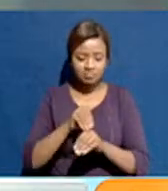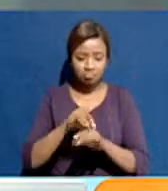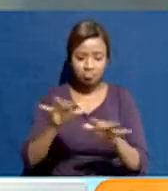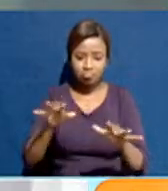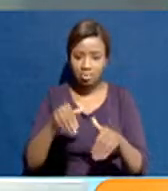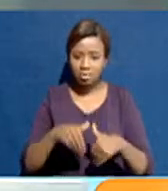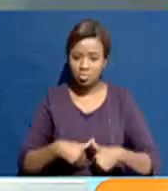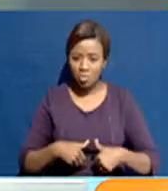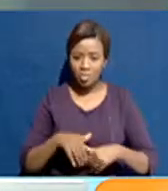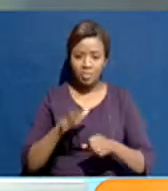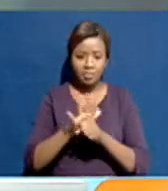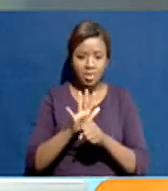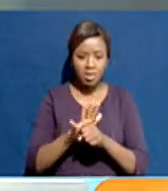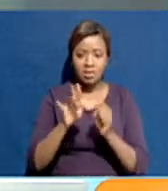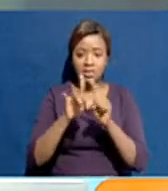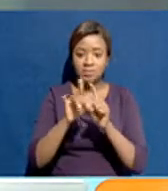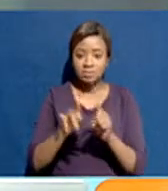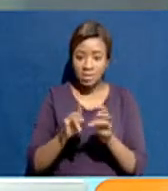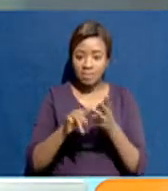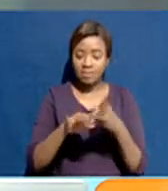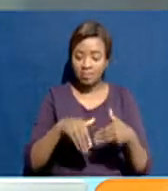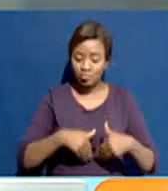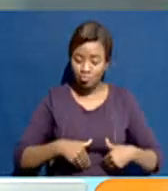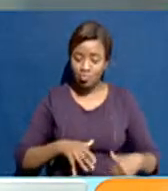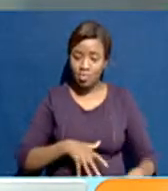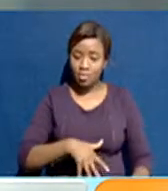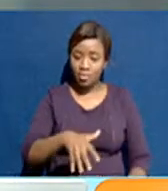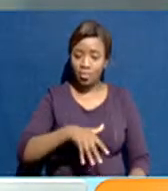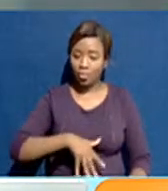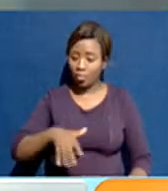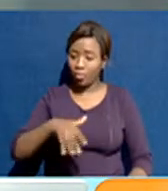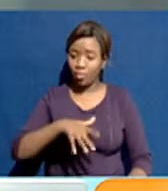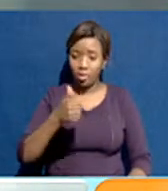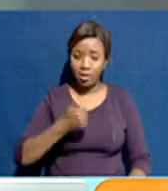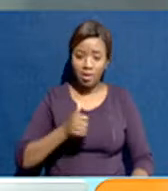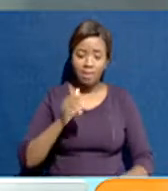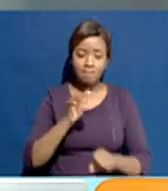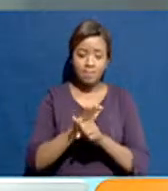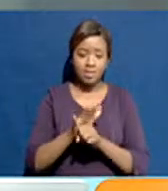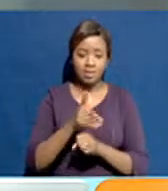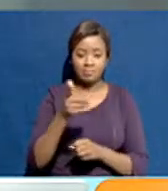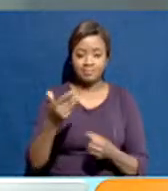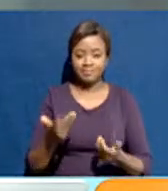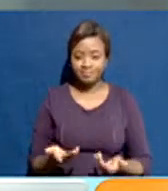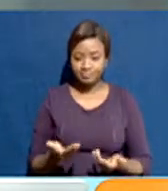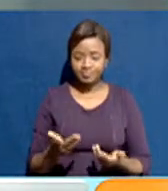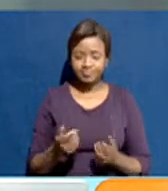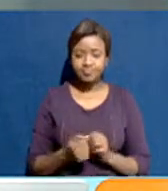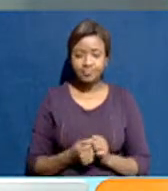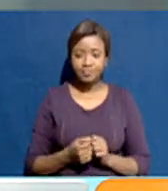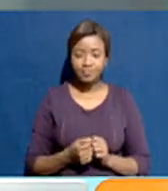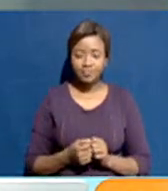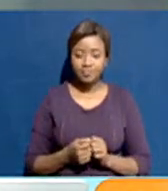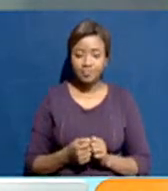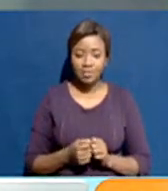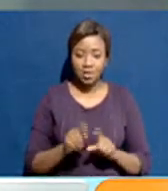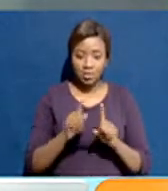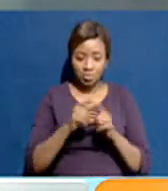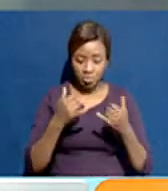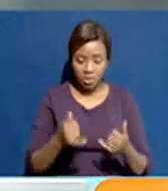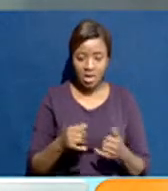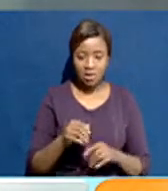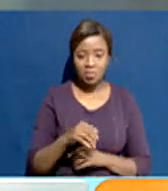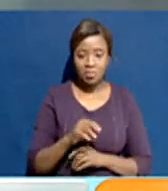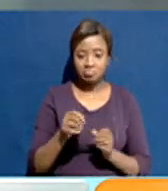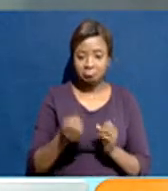teenage pregnancies, commonly known as the triple threat. The National Syndemic Disease Control Council has kicked off a sensitization campaign